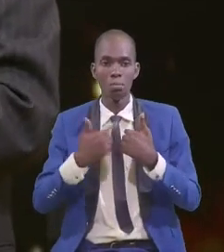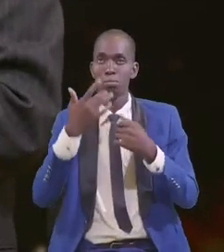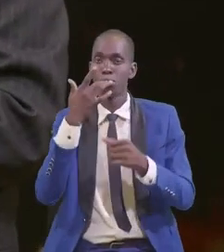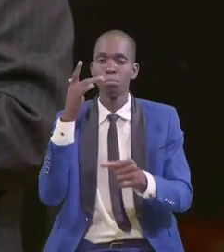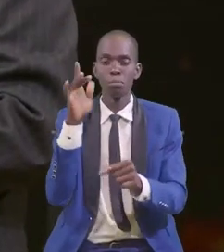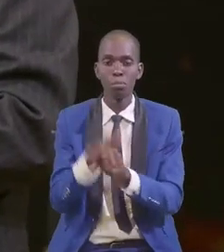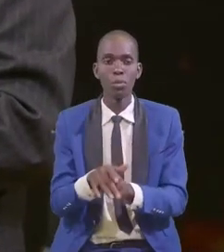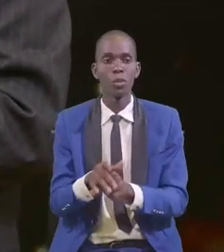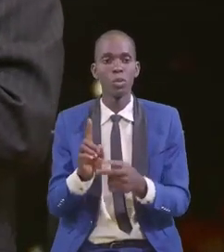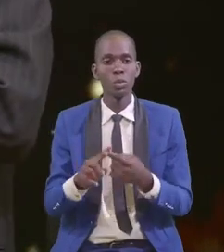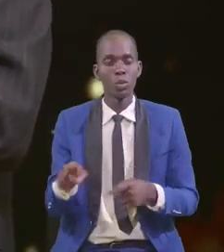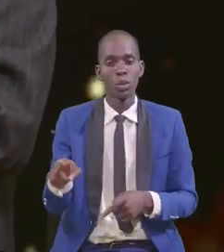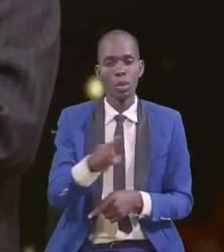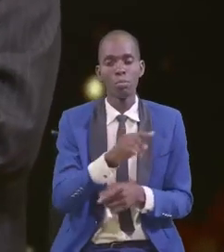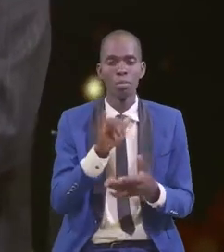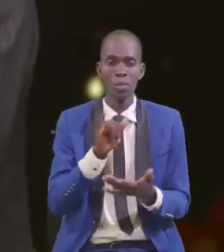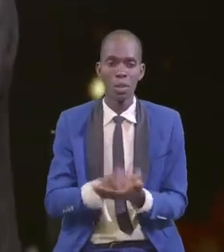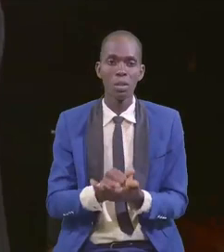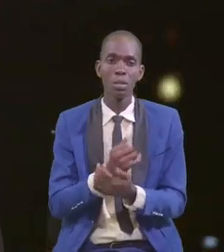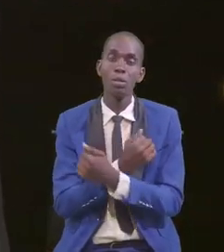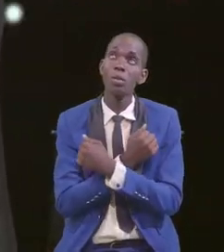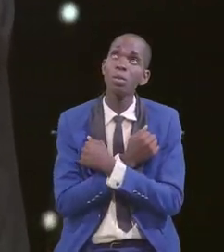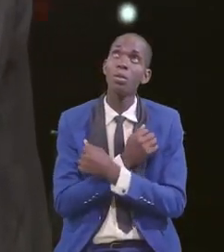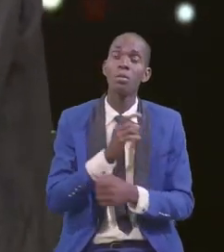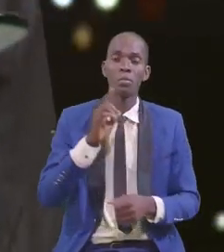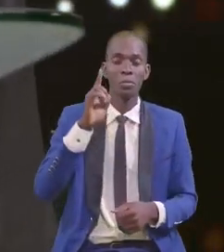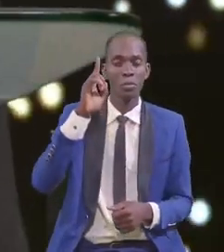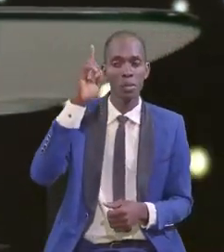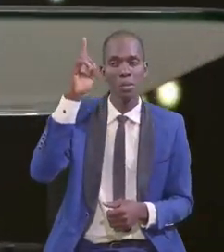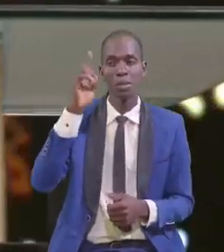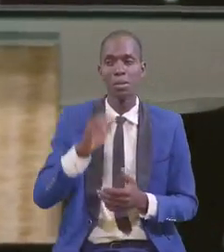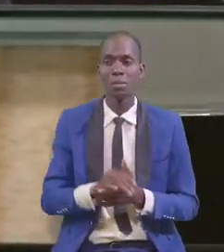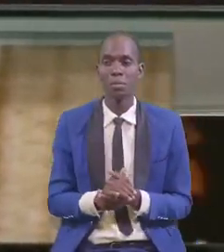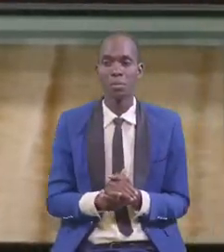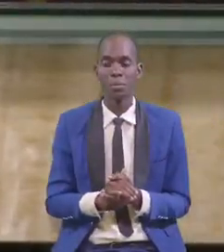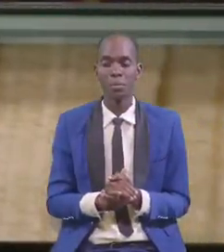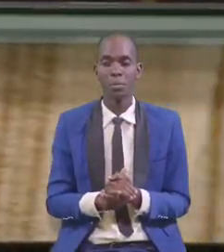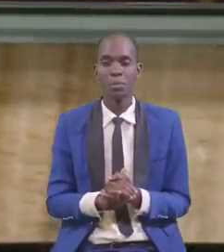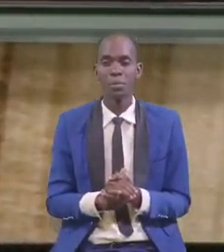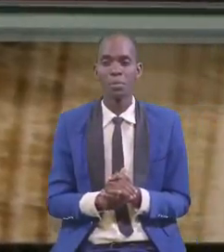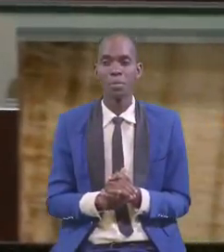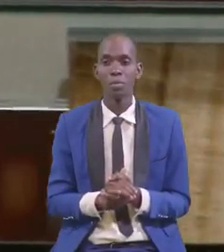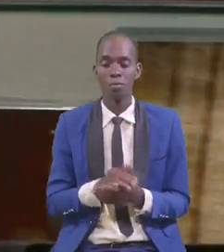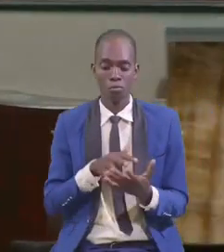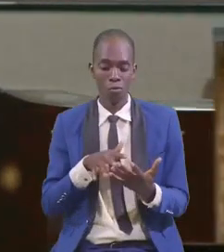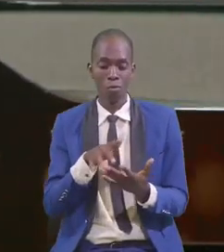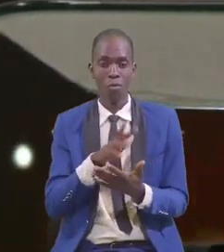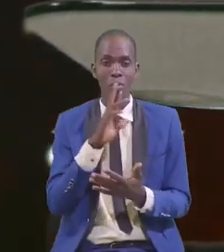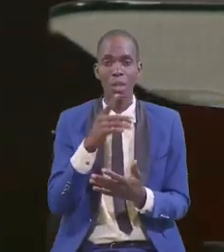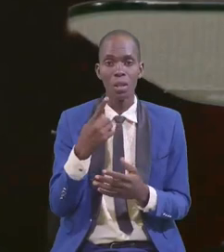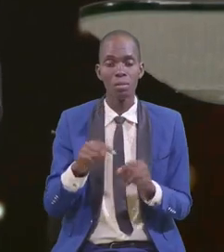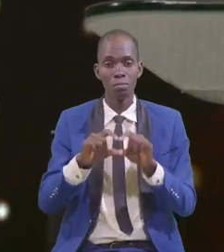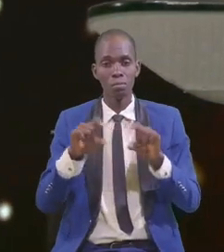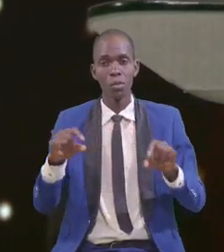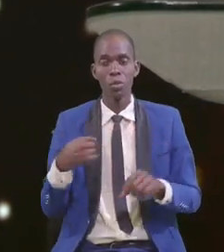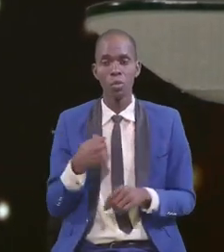has promised to them that love him. Those are the verses we're looking